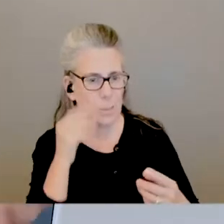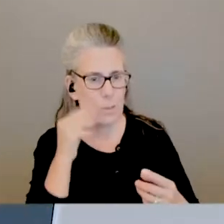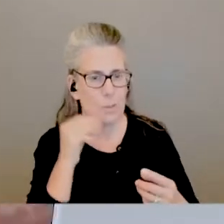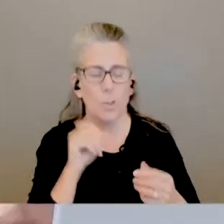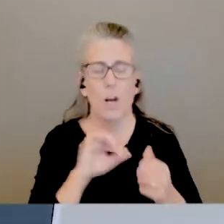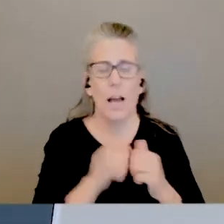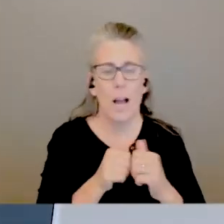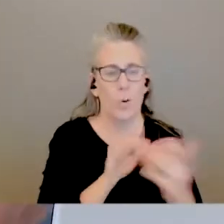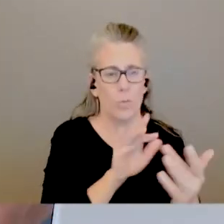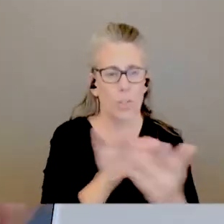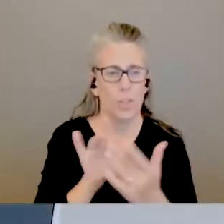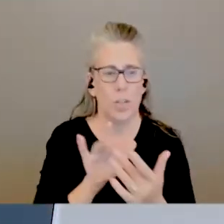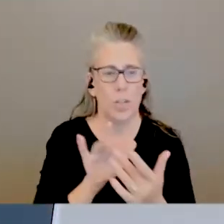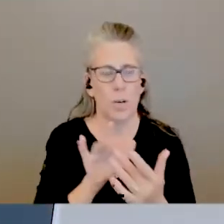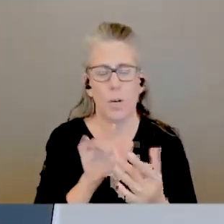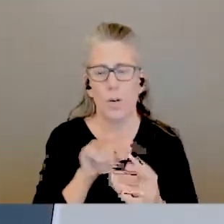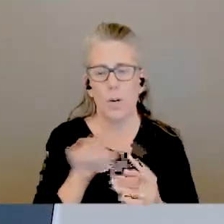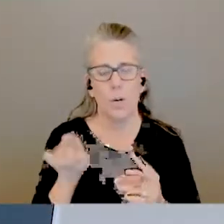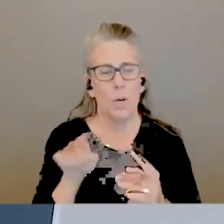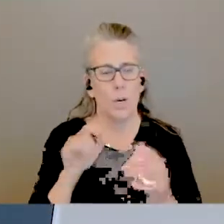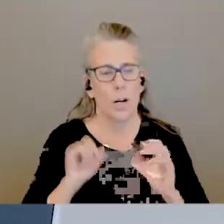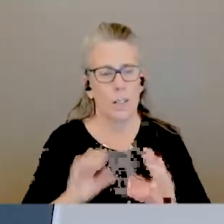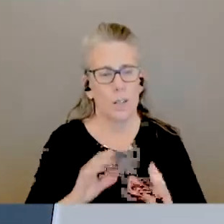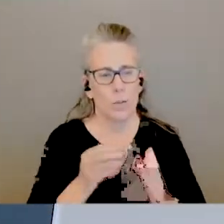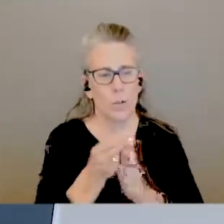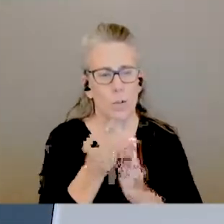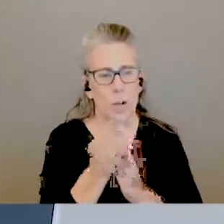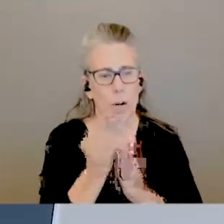are buying at Amazon or off Amazon.